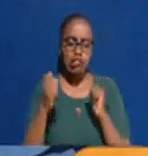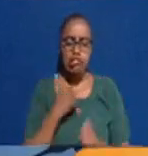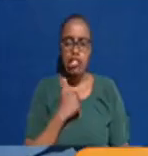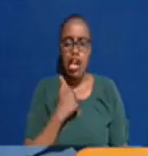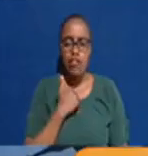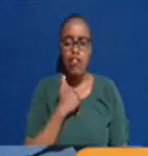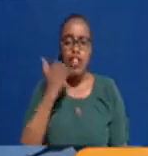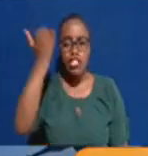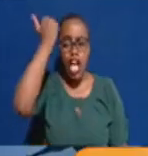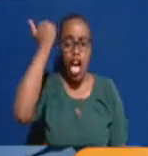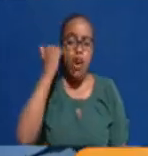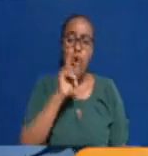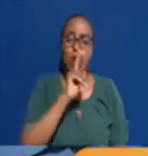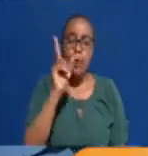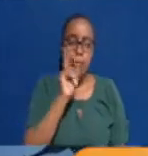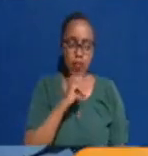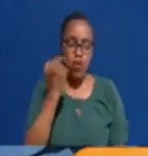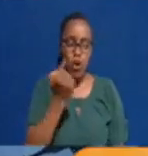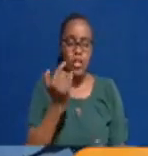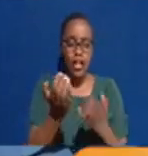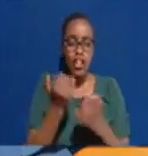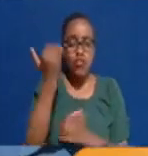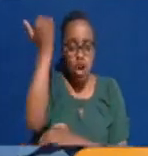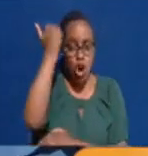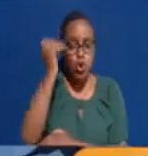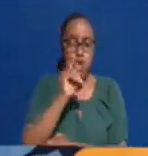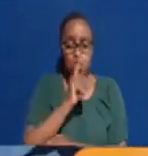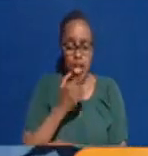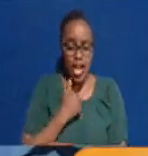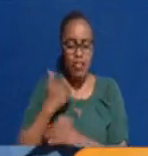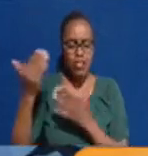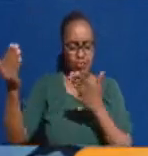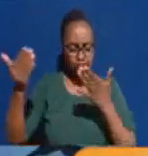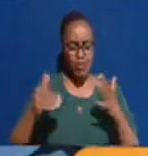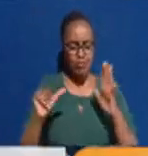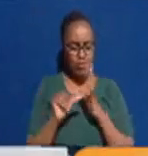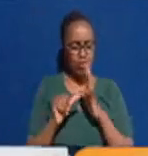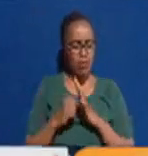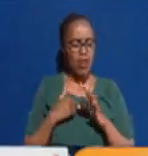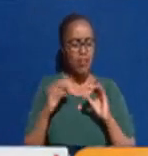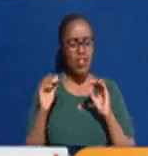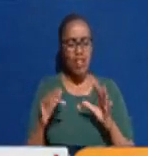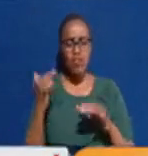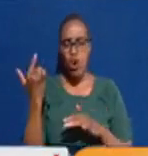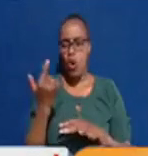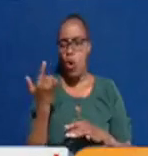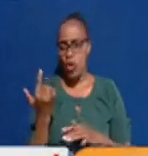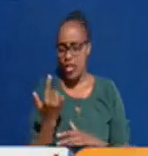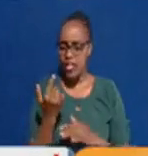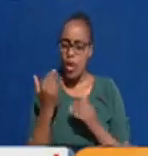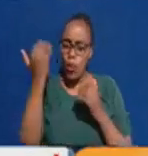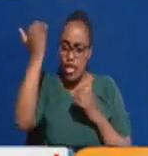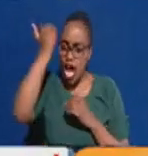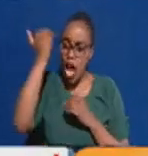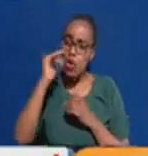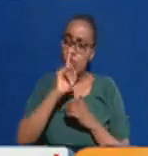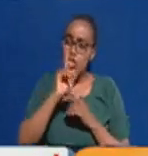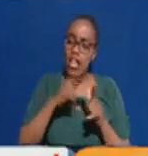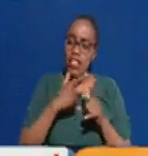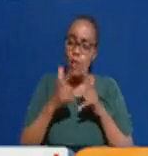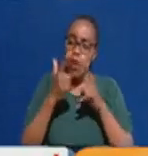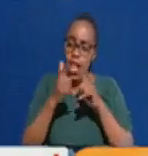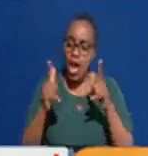order, and I require that court order. If somebody has a court order, bring it. I don't have any problem. I'll just do what is required of us, and then we give you the